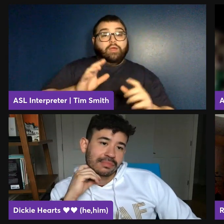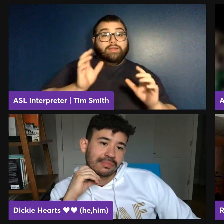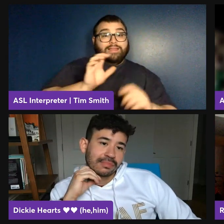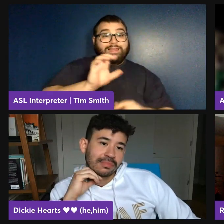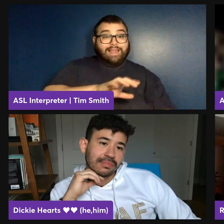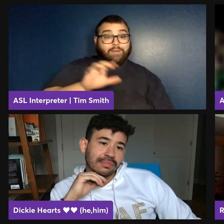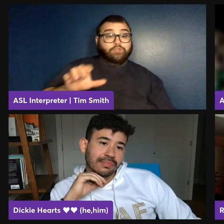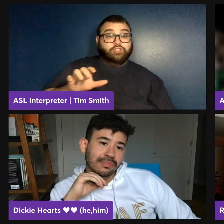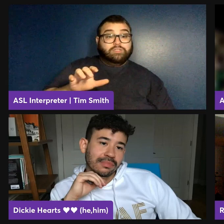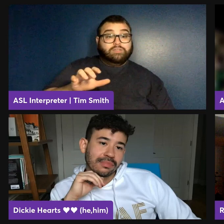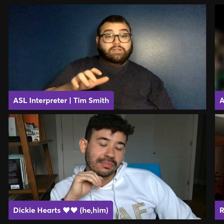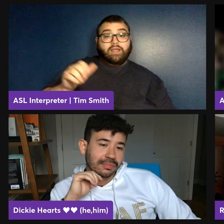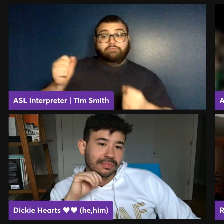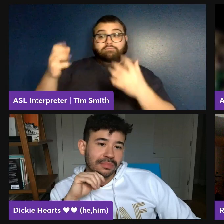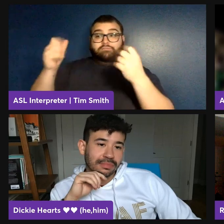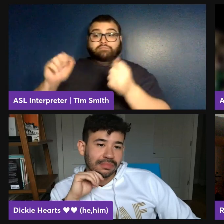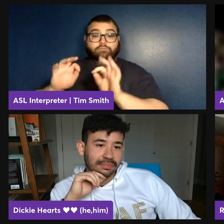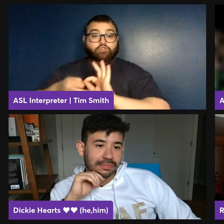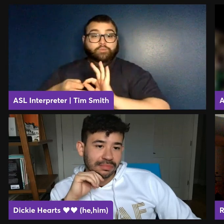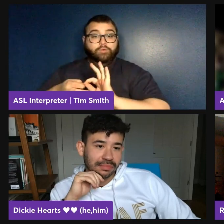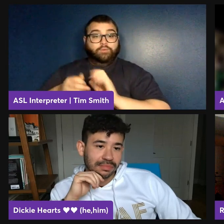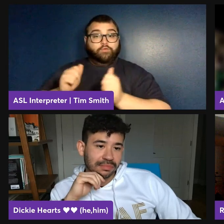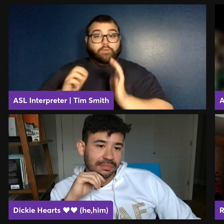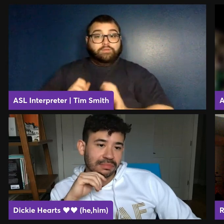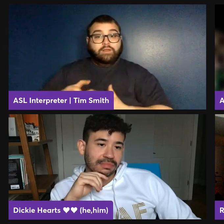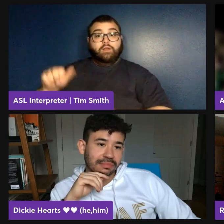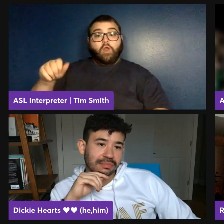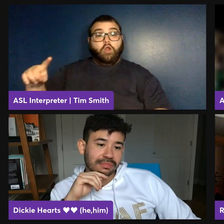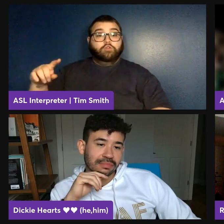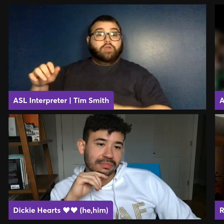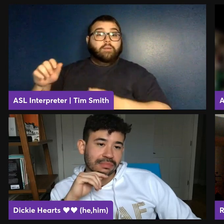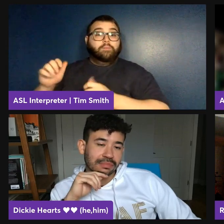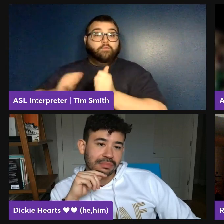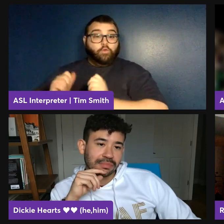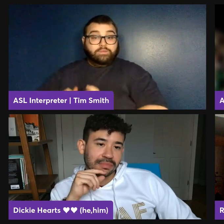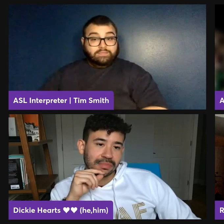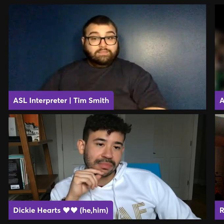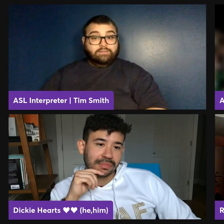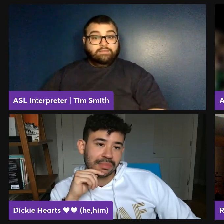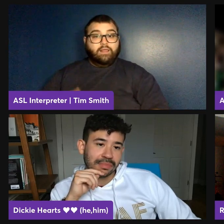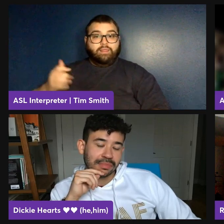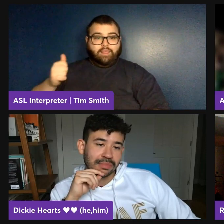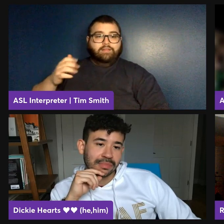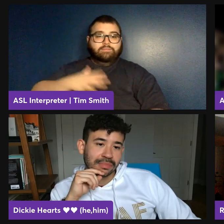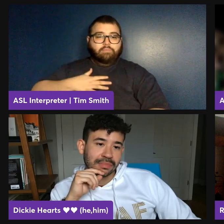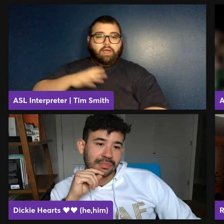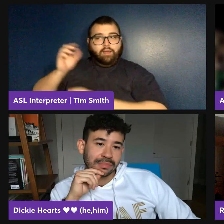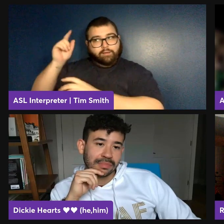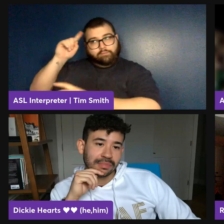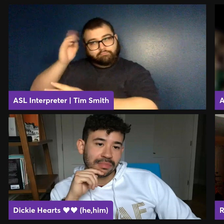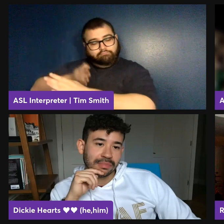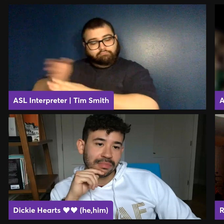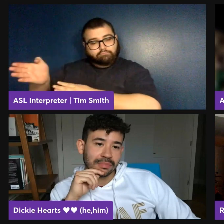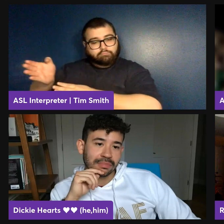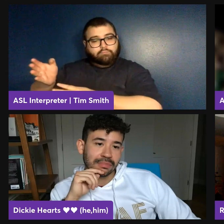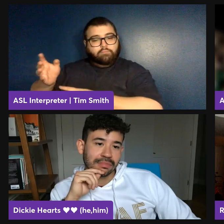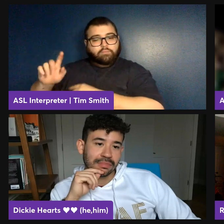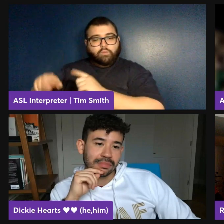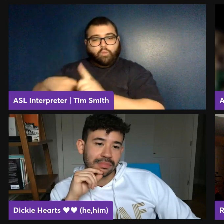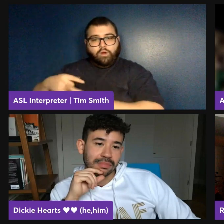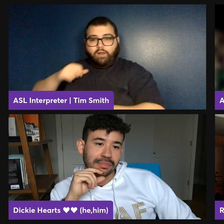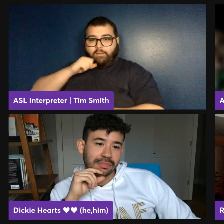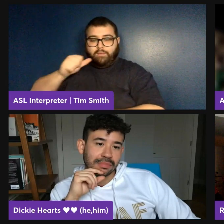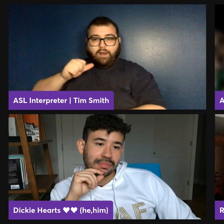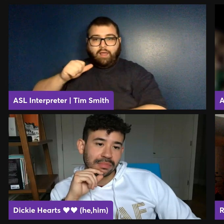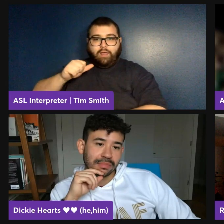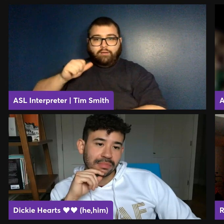language interpreted performances and audio described performances, which is my wheelhouse more when I'm not